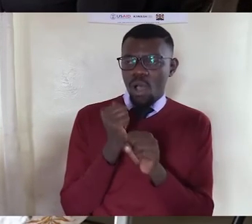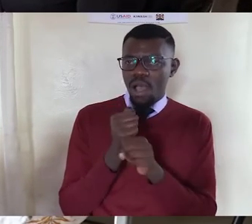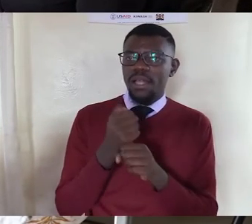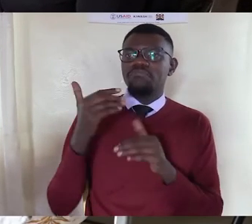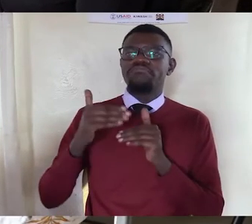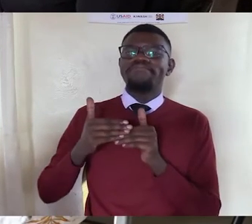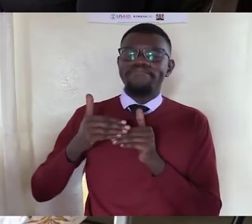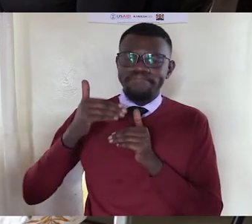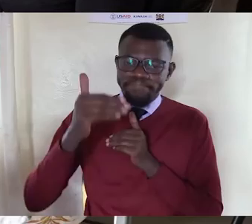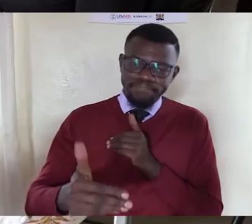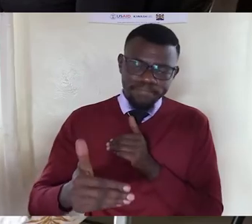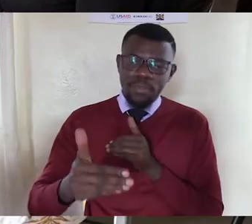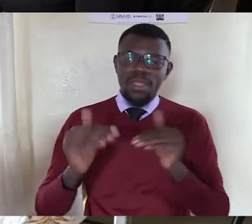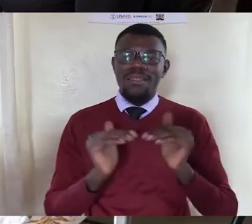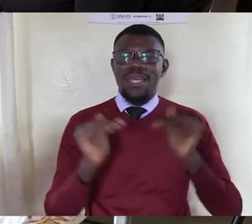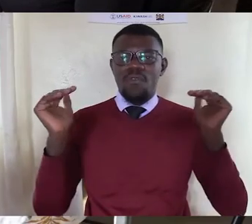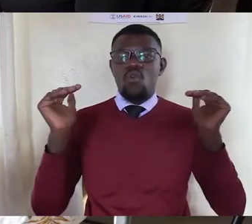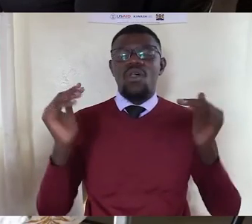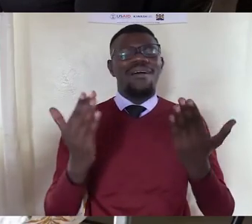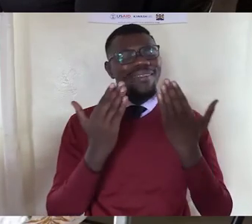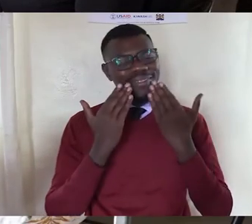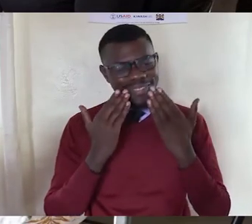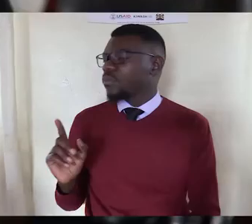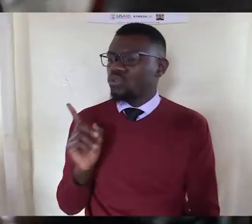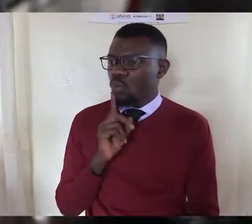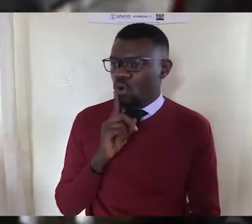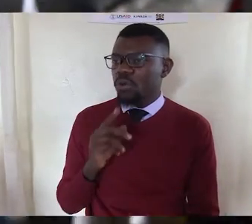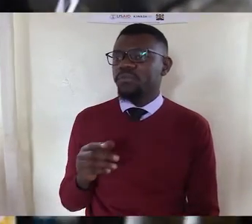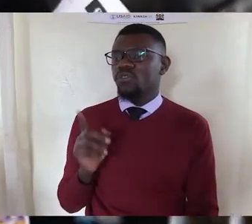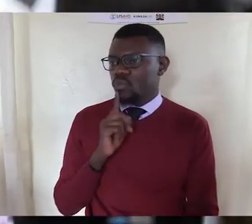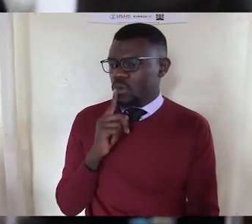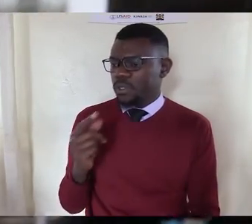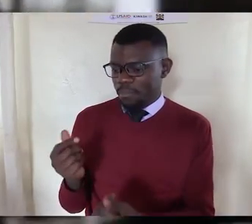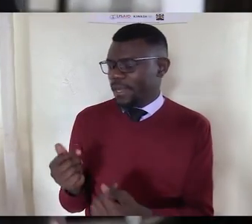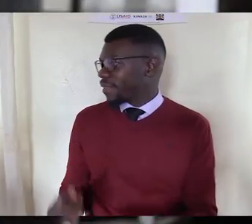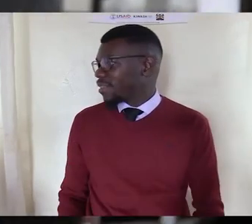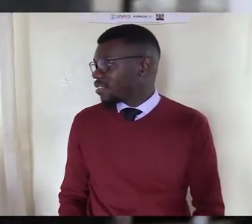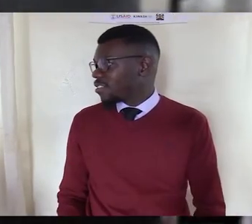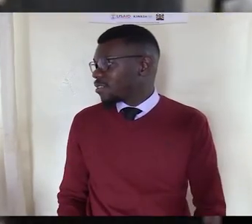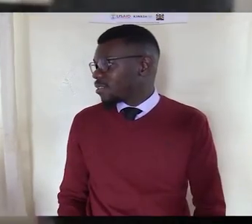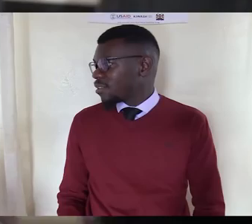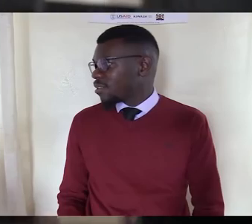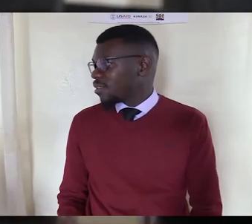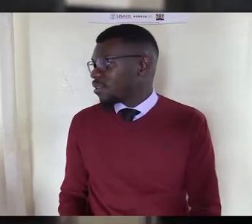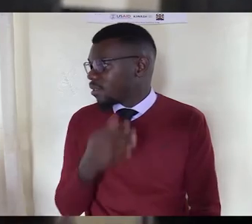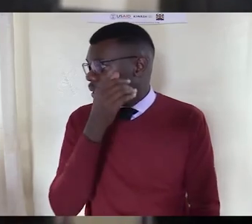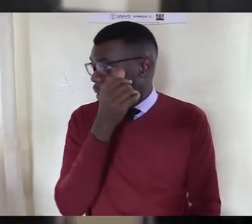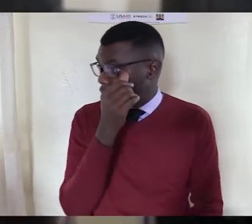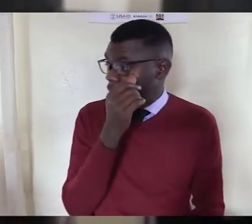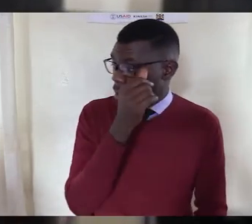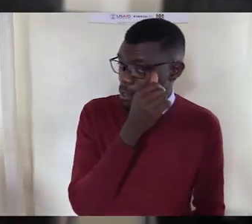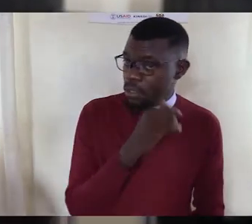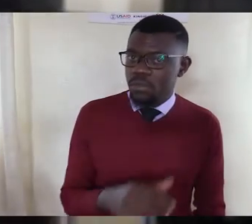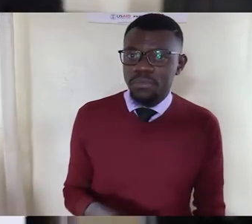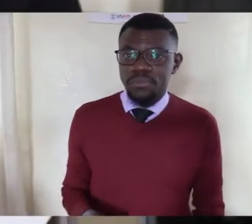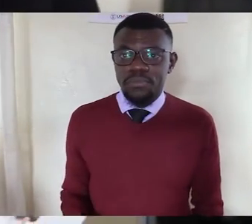next level. Asanteni sana. Hey, I'm being requested here to allow IBC to respond to